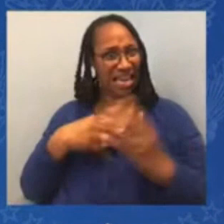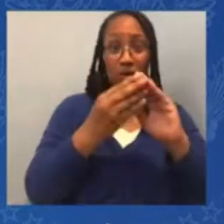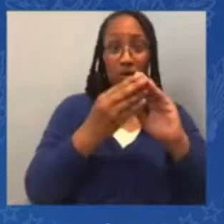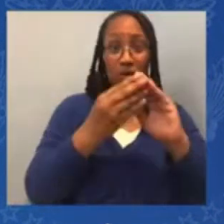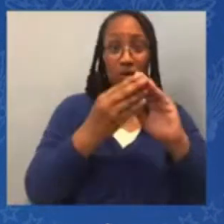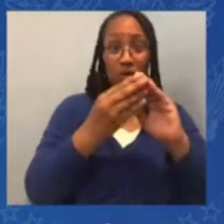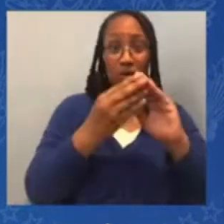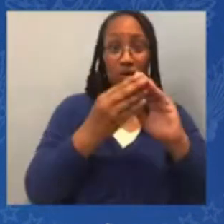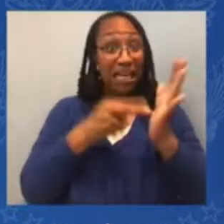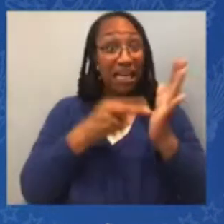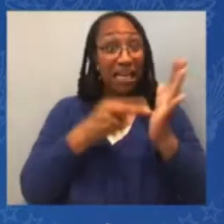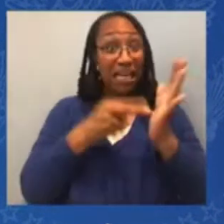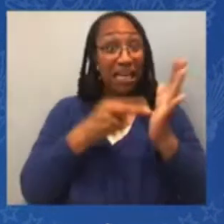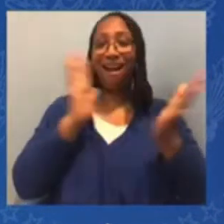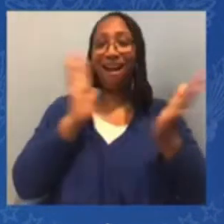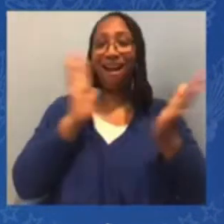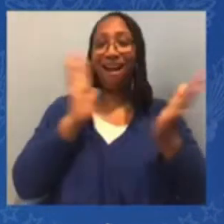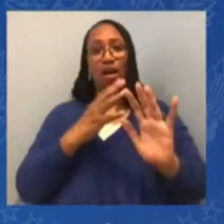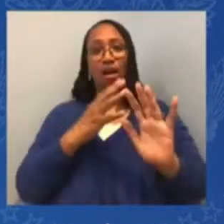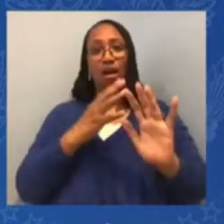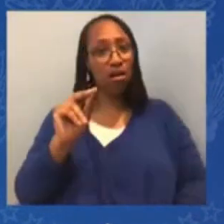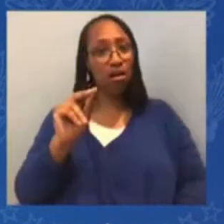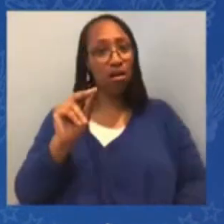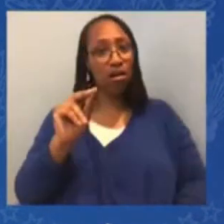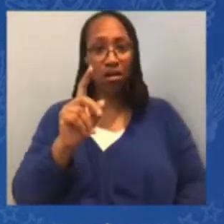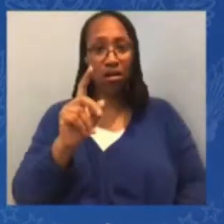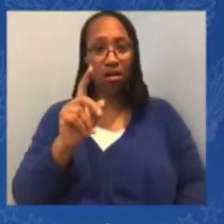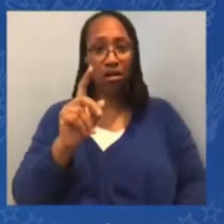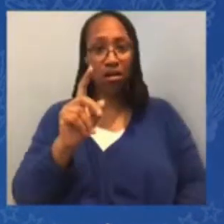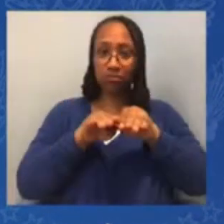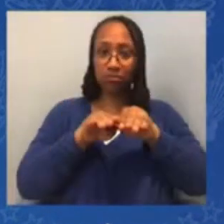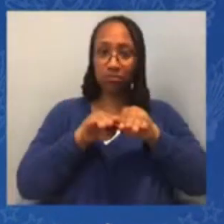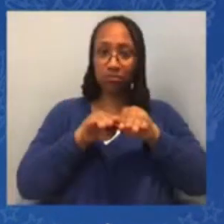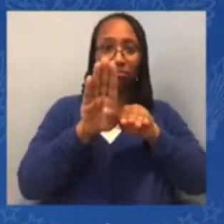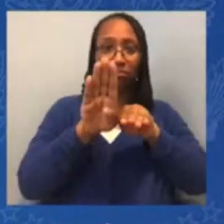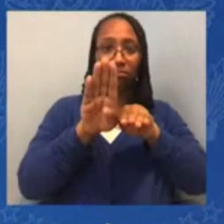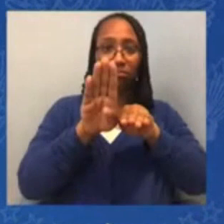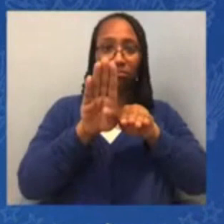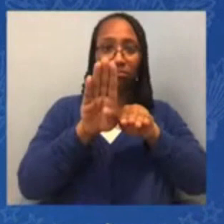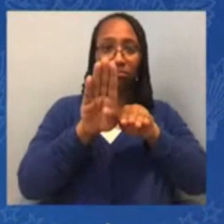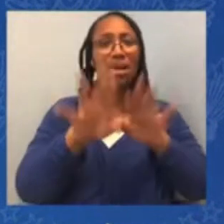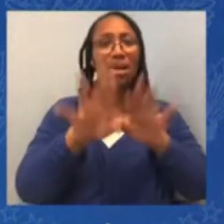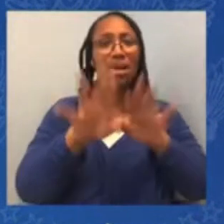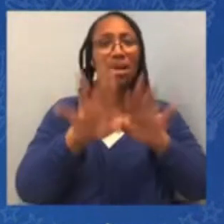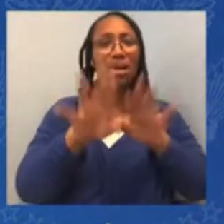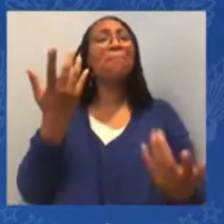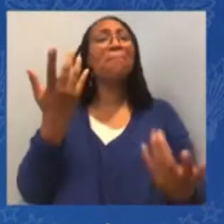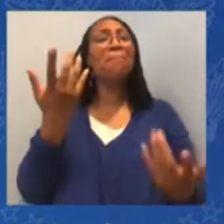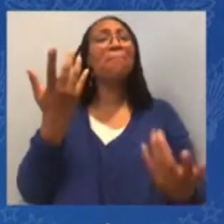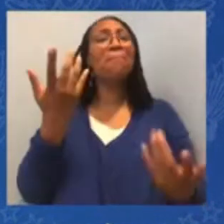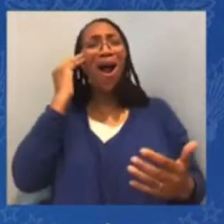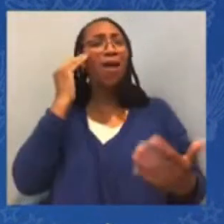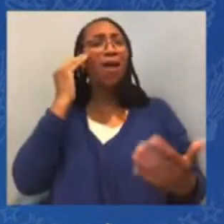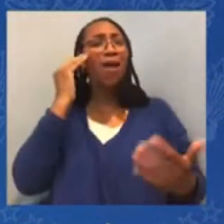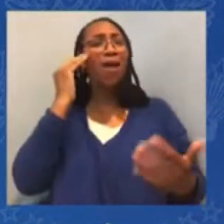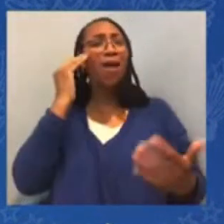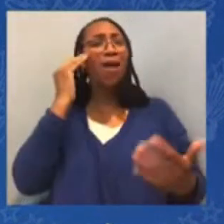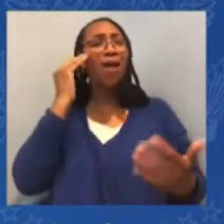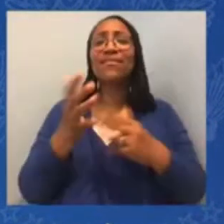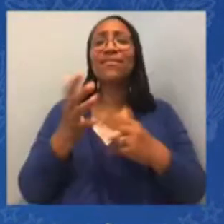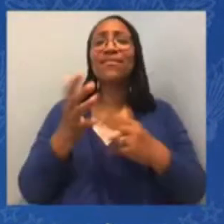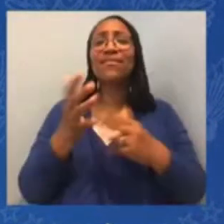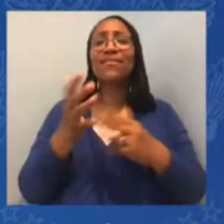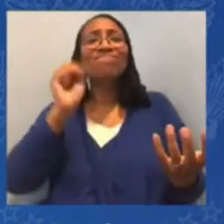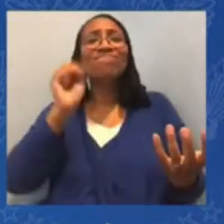it isn't enough when you turn on the news and see another tragedy in a school, a grocery store, or a parade, or a